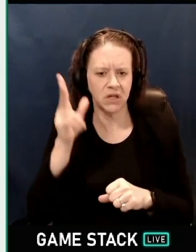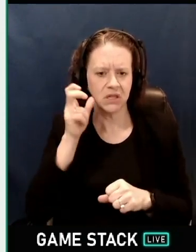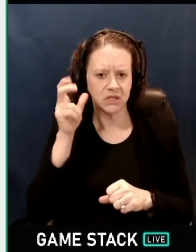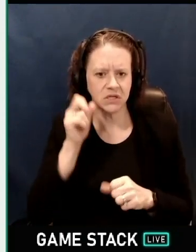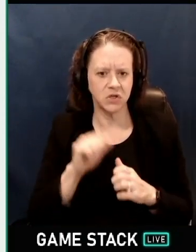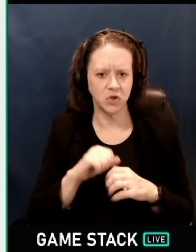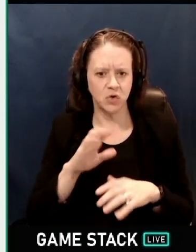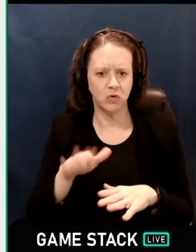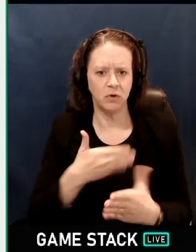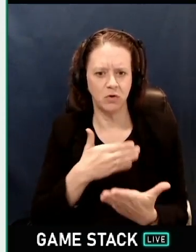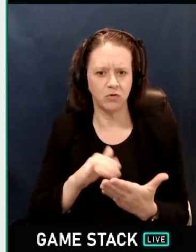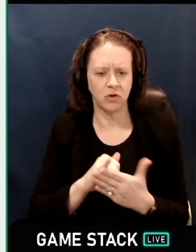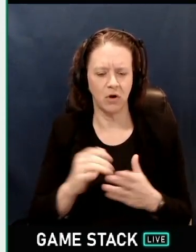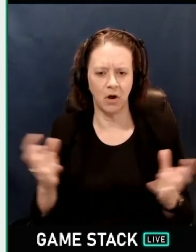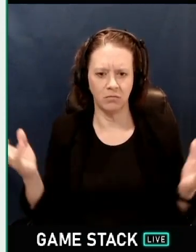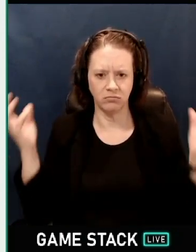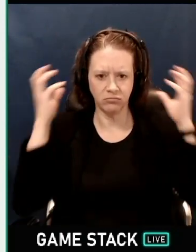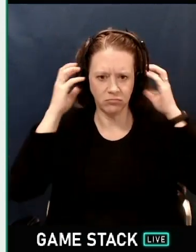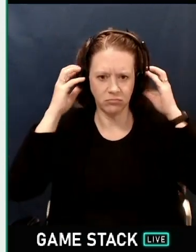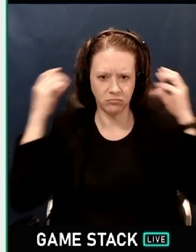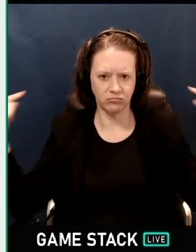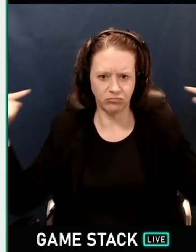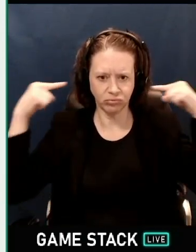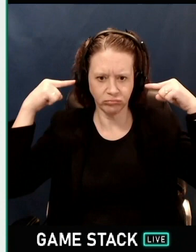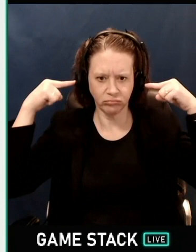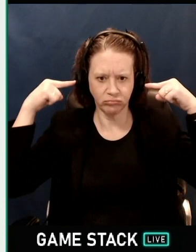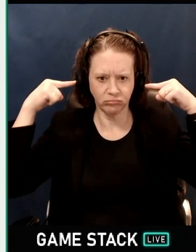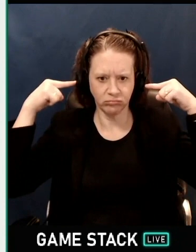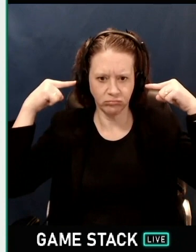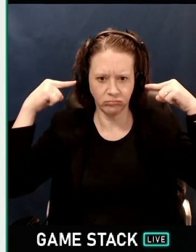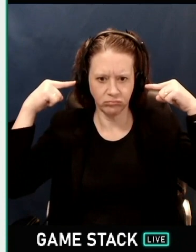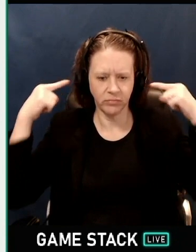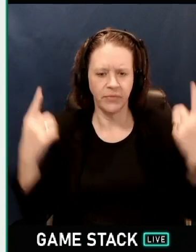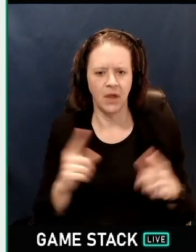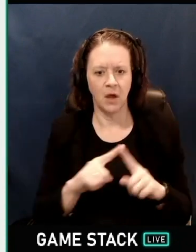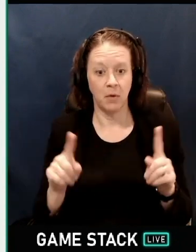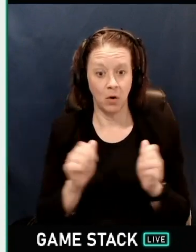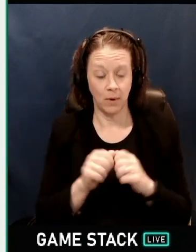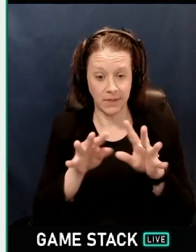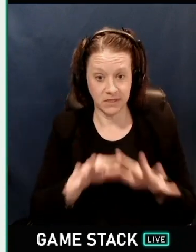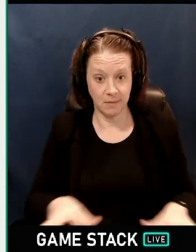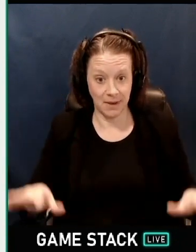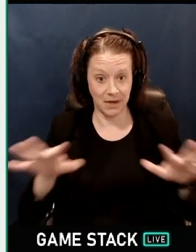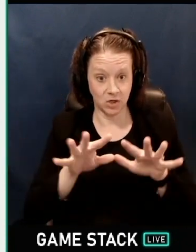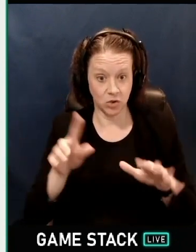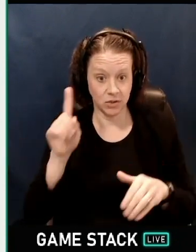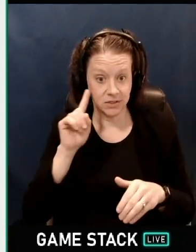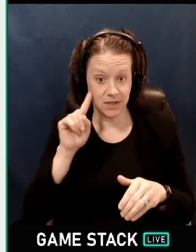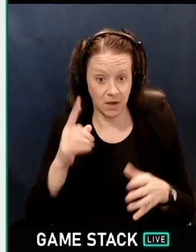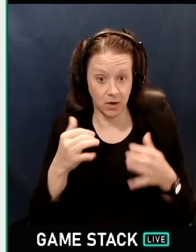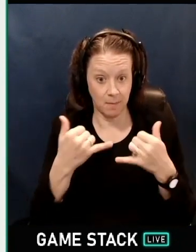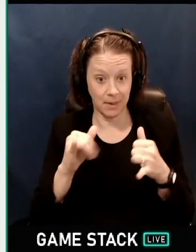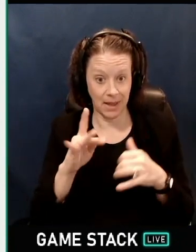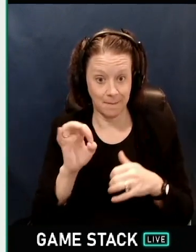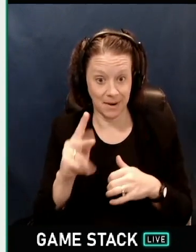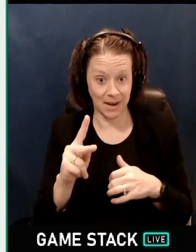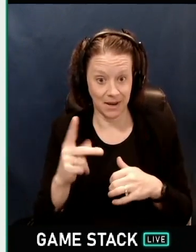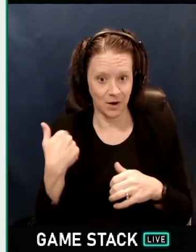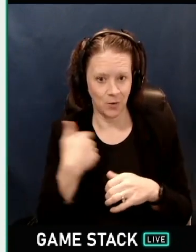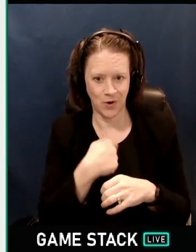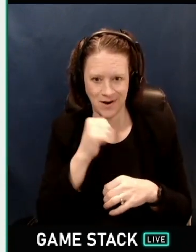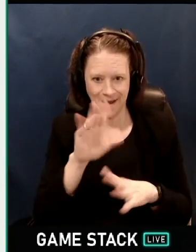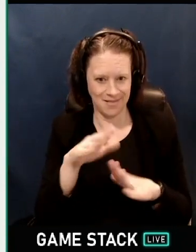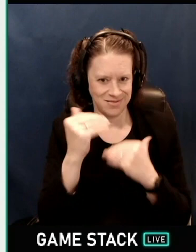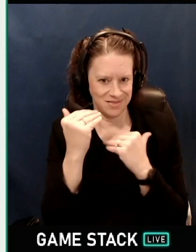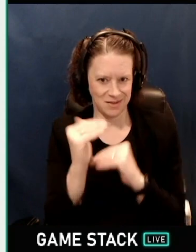that is directly into our ears. But with the spatial sound playback, we aren't relegated to having